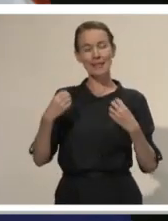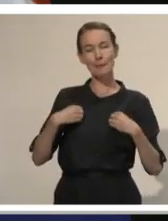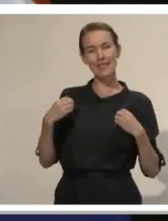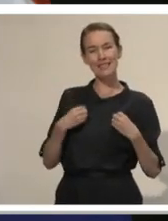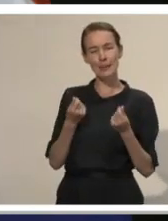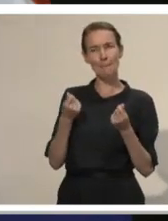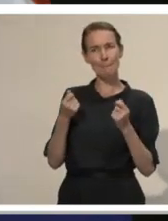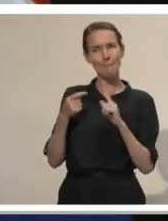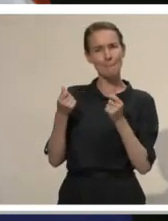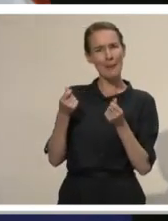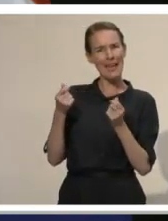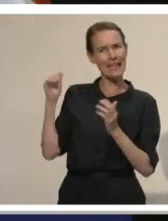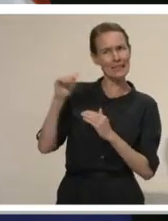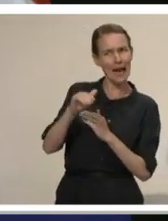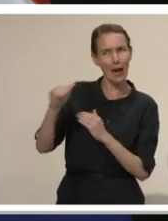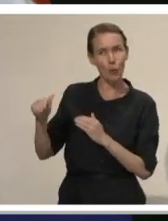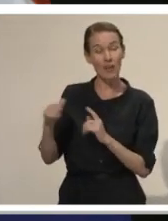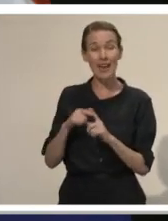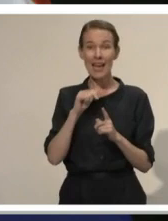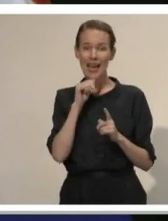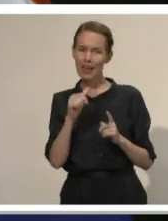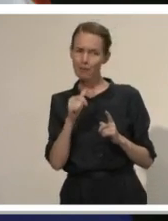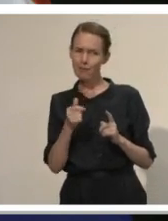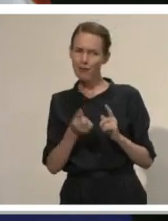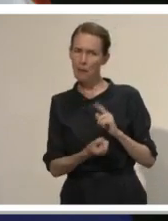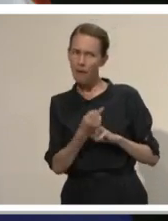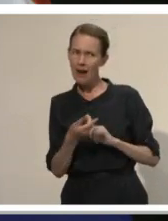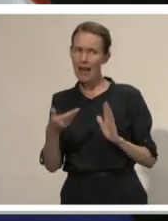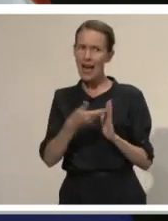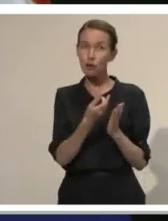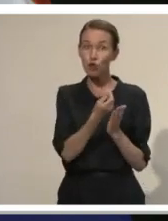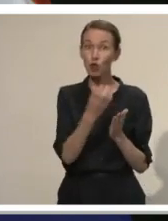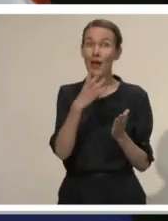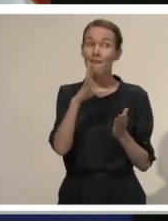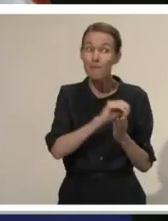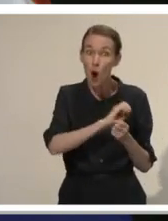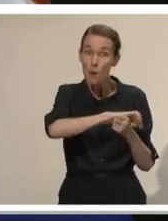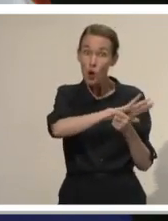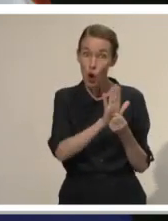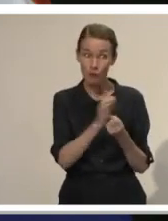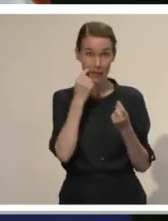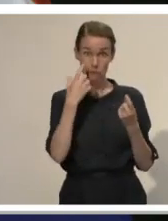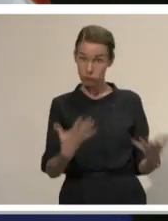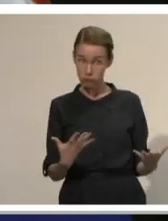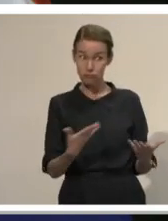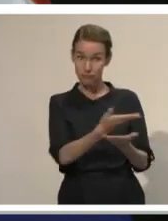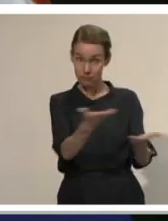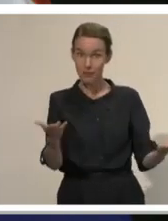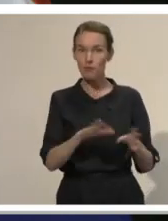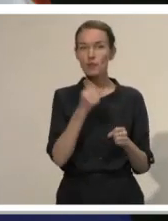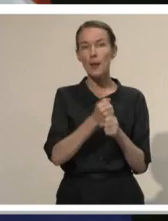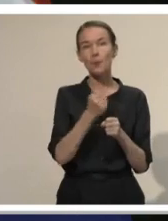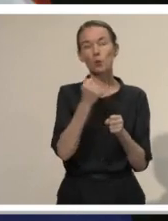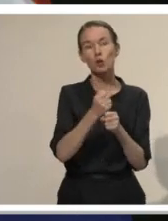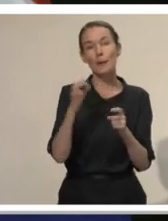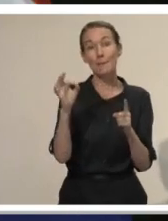have incurred COVID-related costs, and that's been something that we've responded to for our GPs, for instance, with the fact